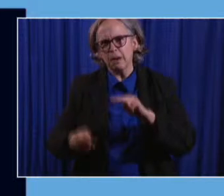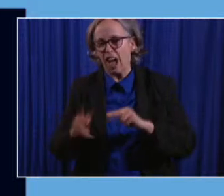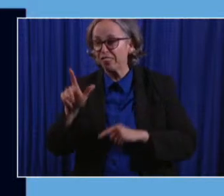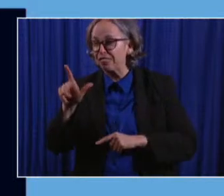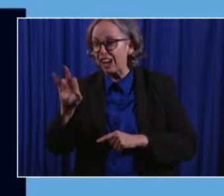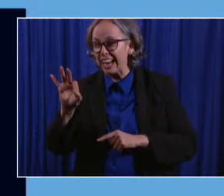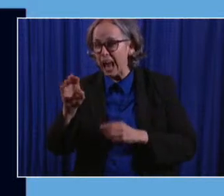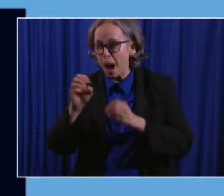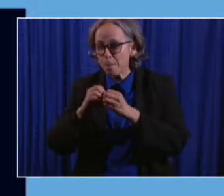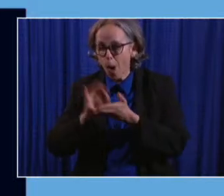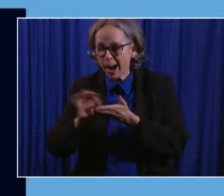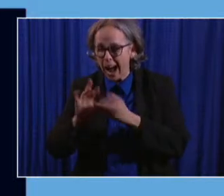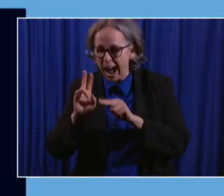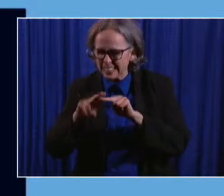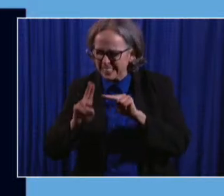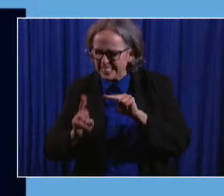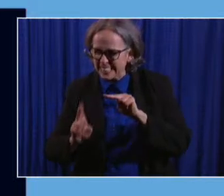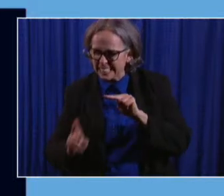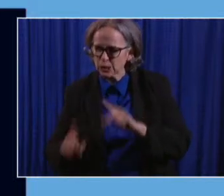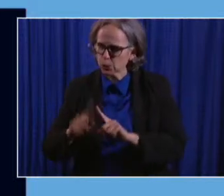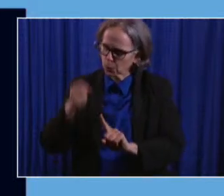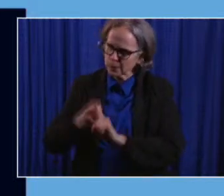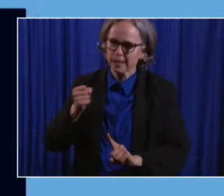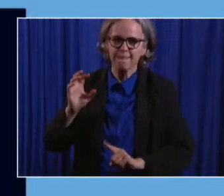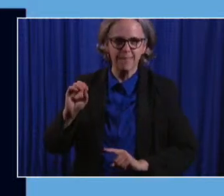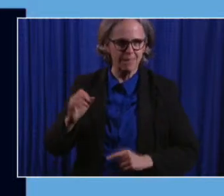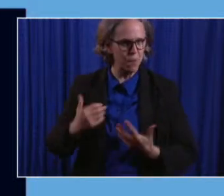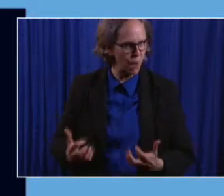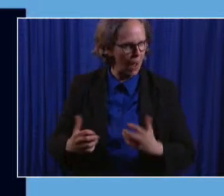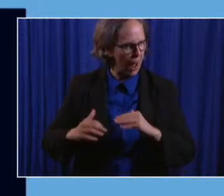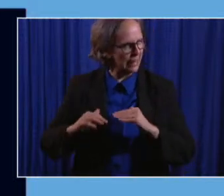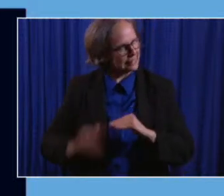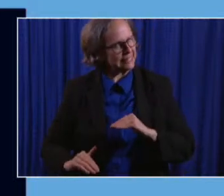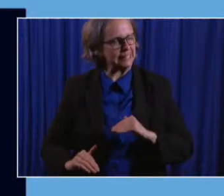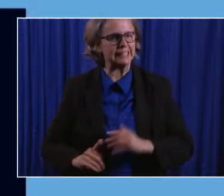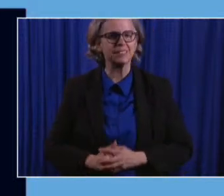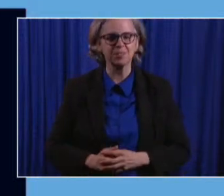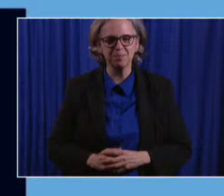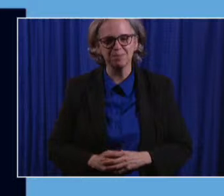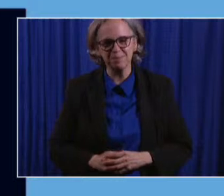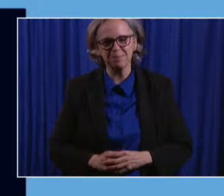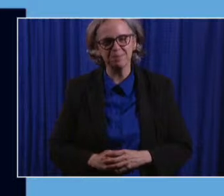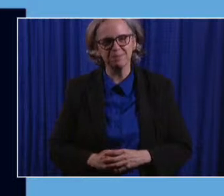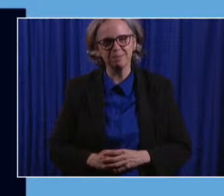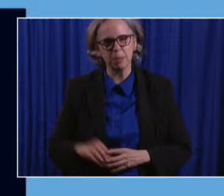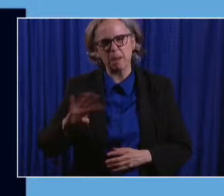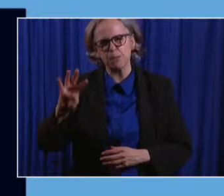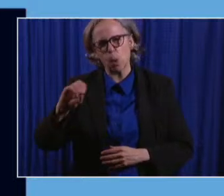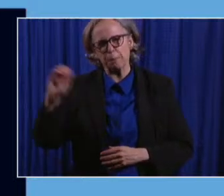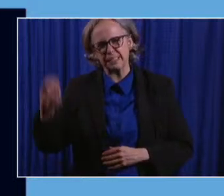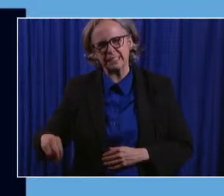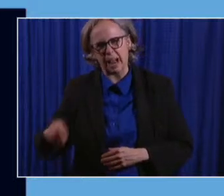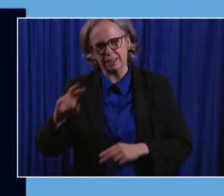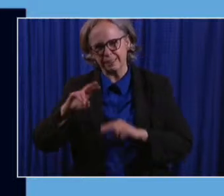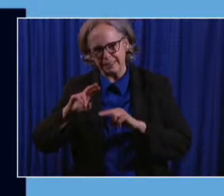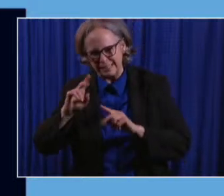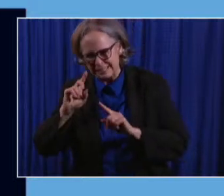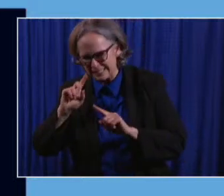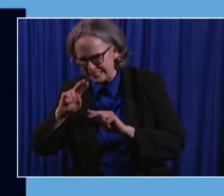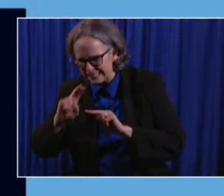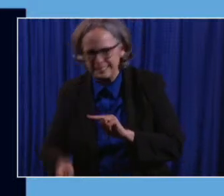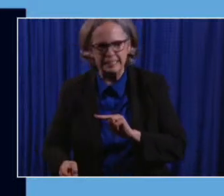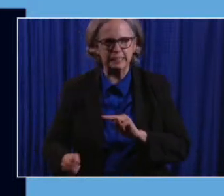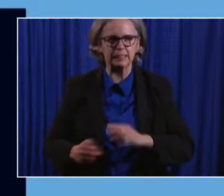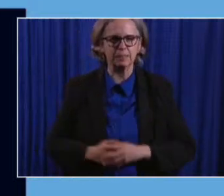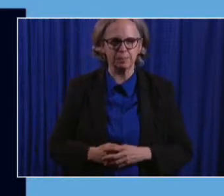40 to go, or cases, excuse me, not percent, but cases to go. So we're moving in the right direction in regard to